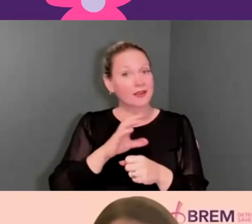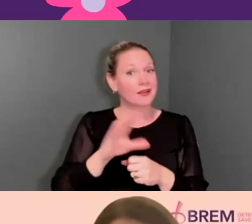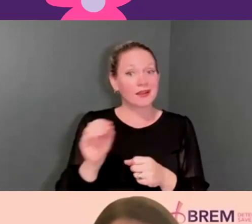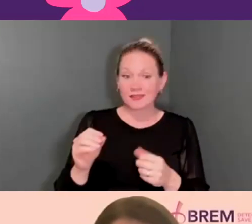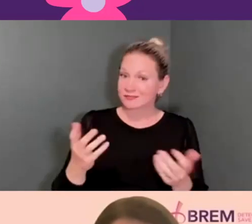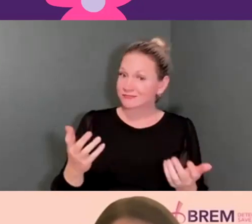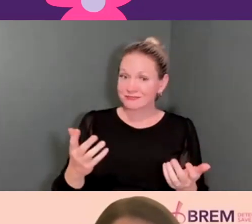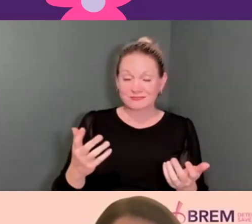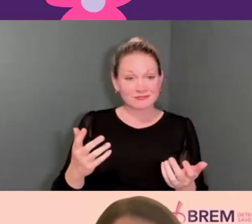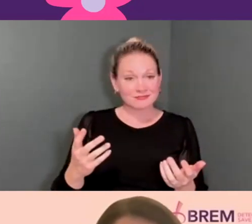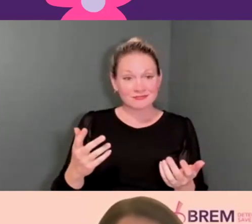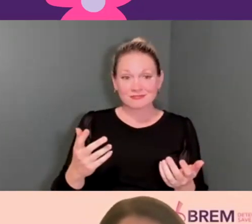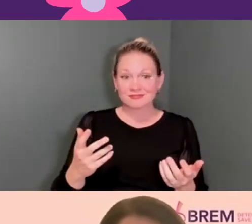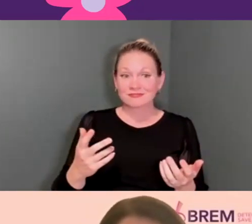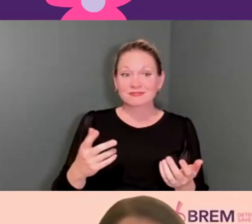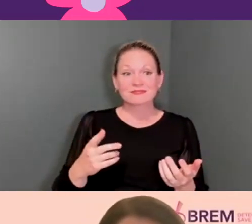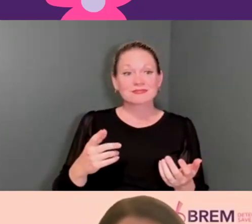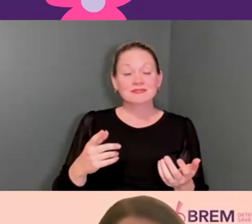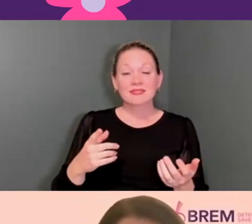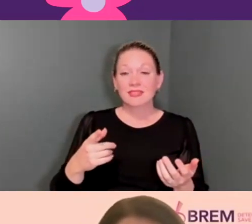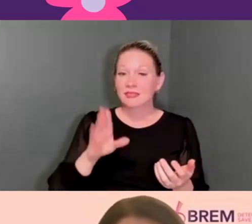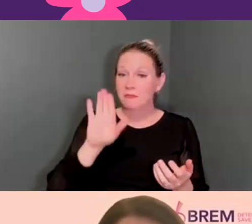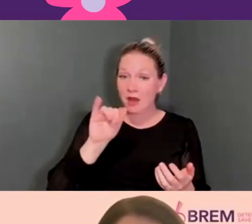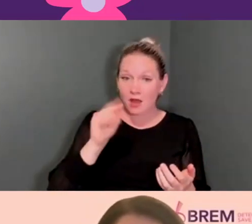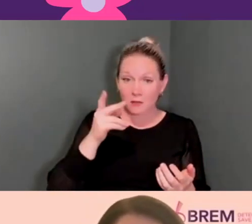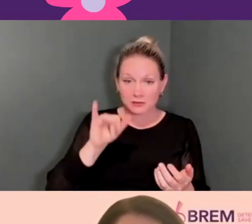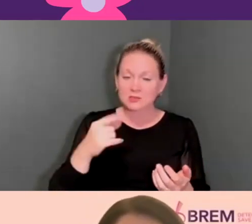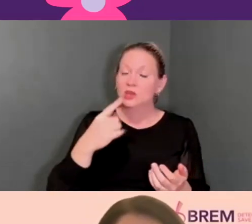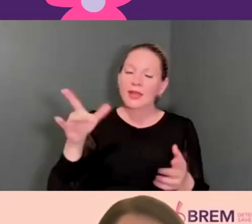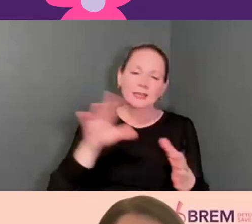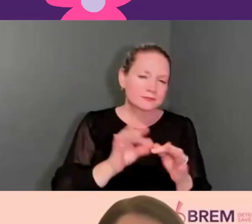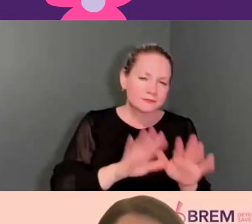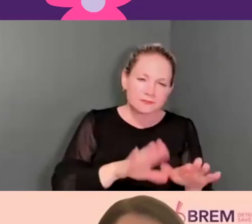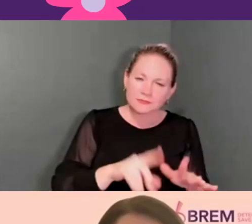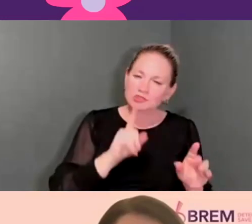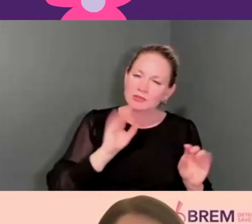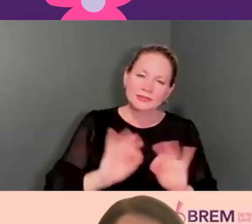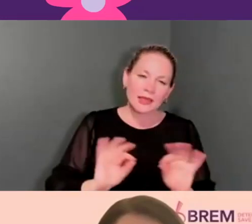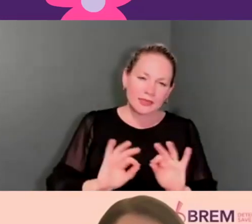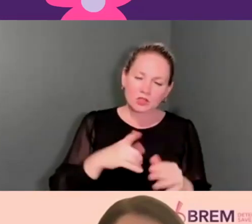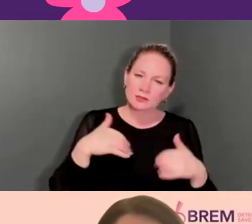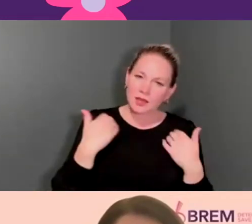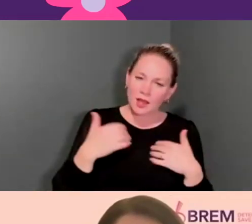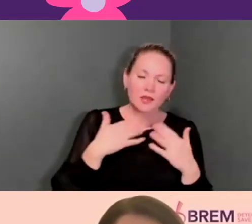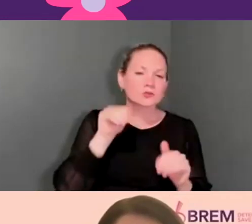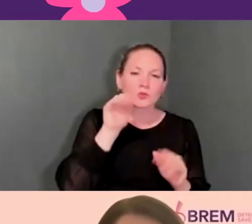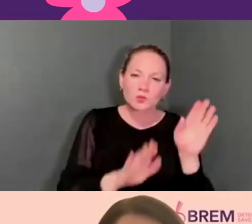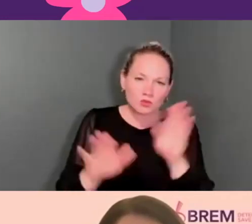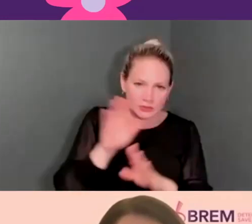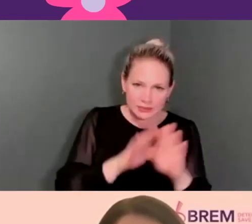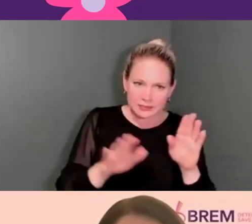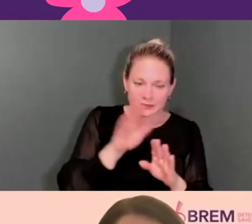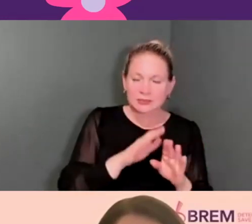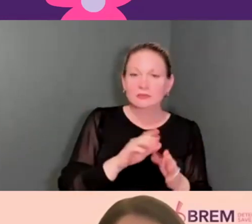they held my hand while they biopsied me, they told me it was probably nothing. I was too young. I had nothing to worry about. A